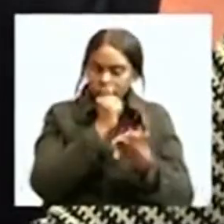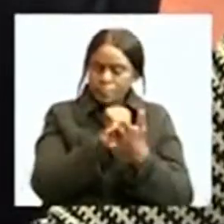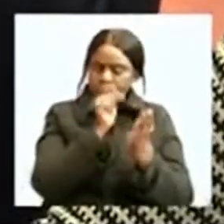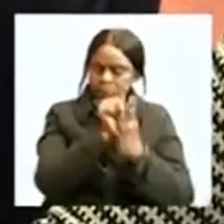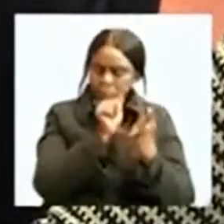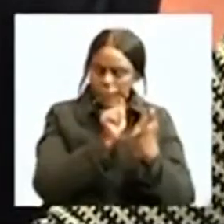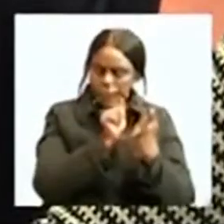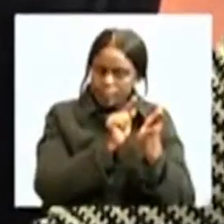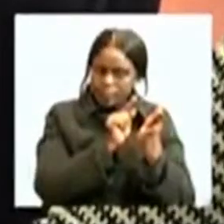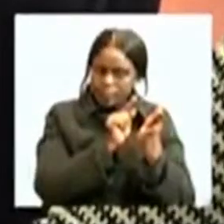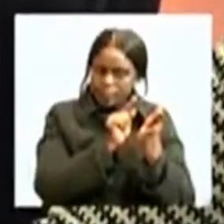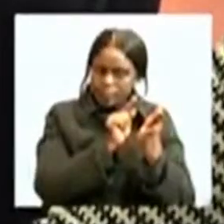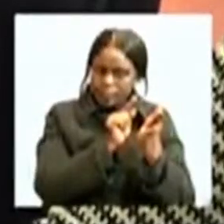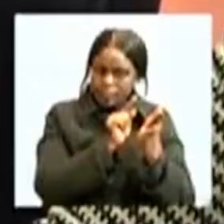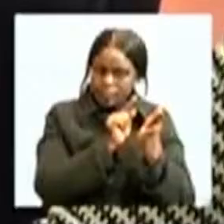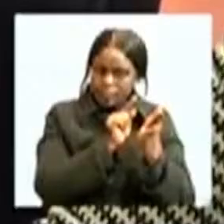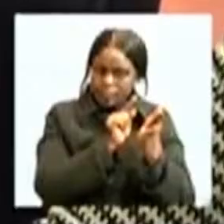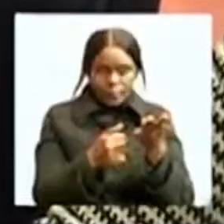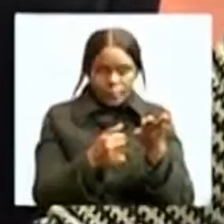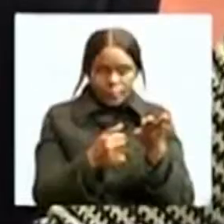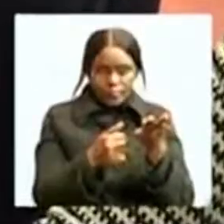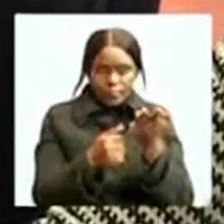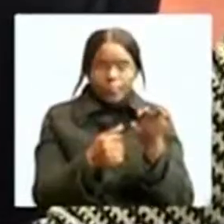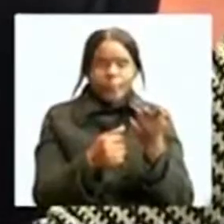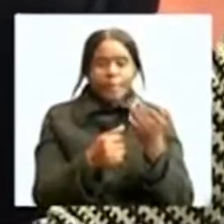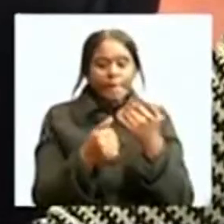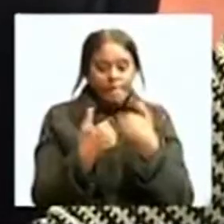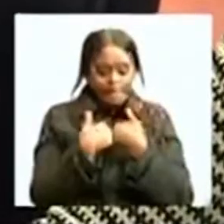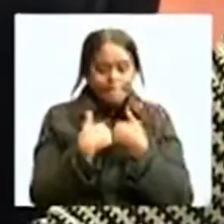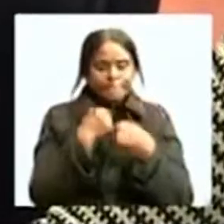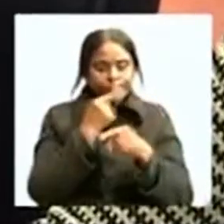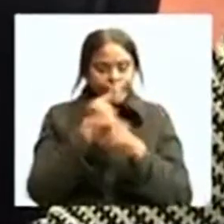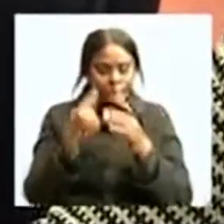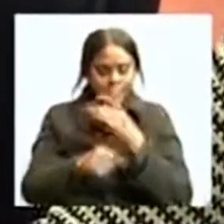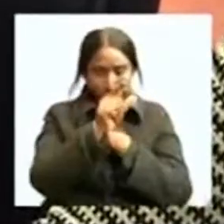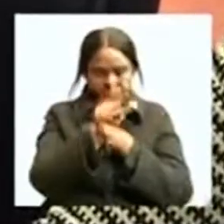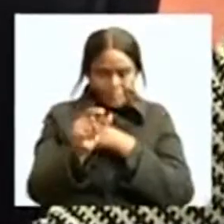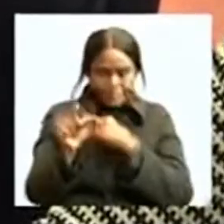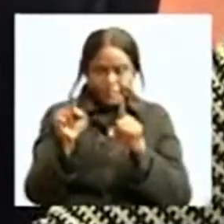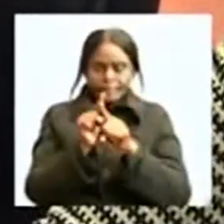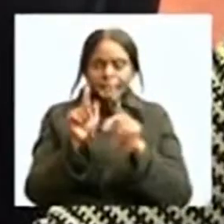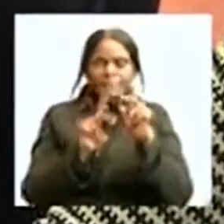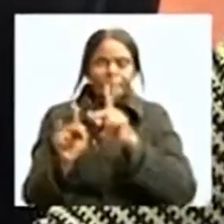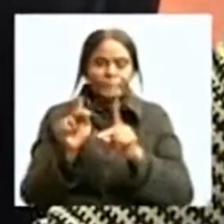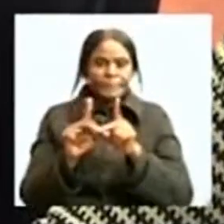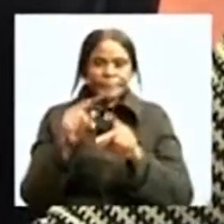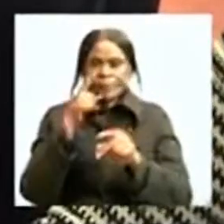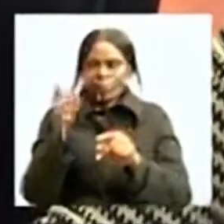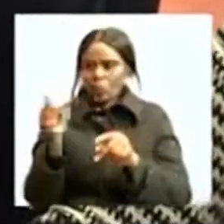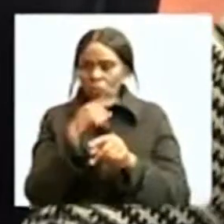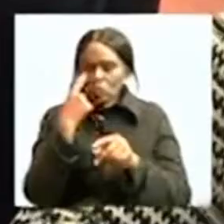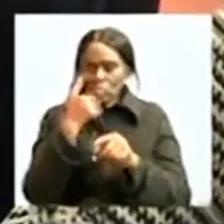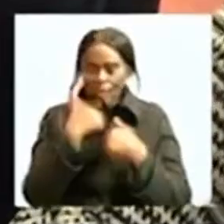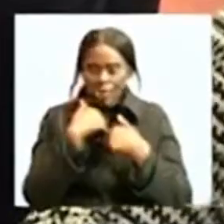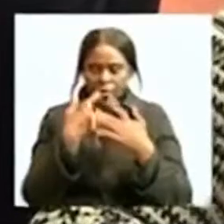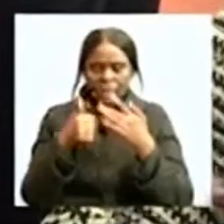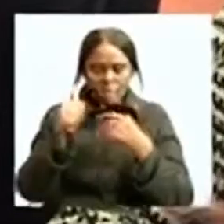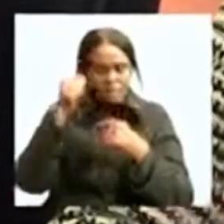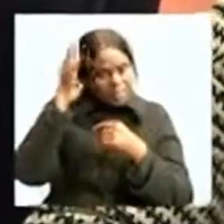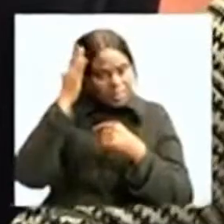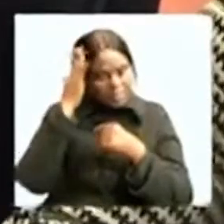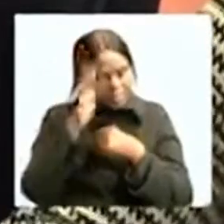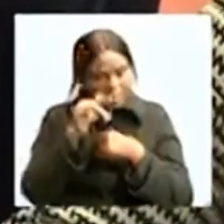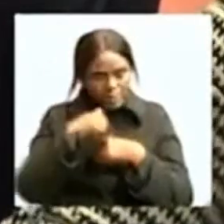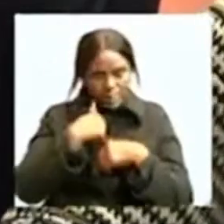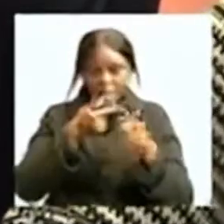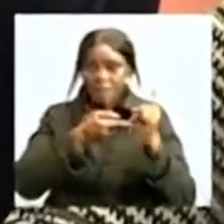routes as well. They are just individuals like me, citizens, who have the conscience to know that when